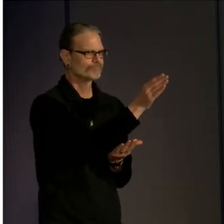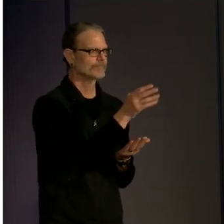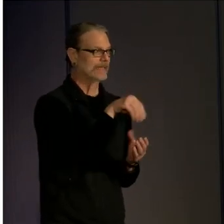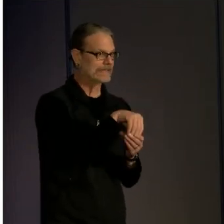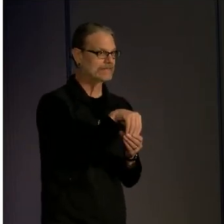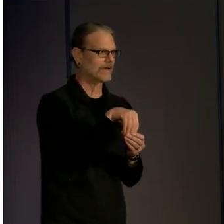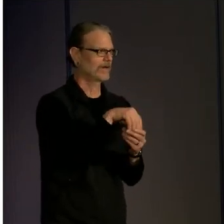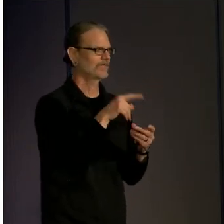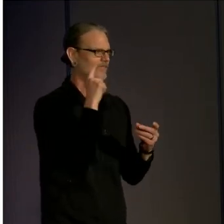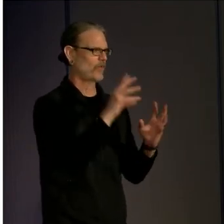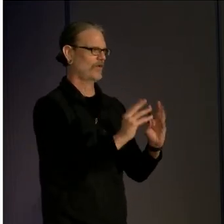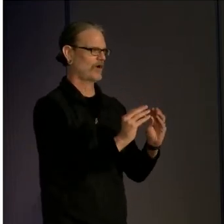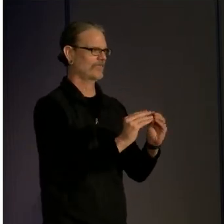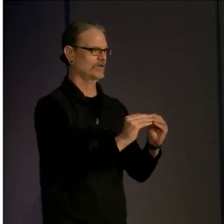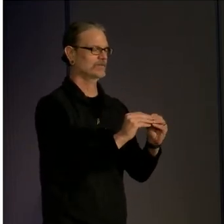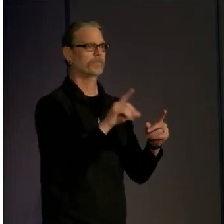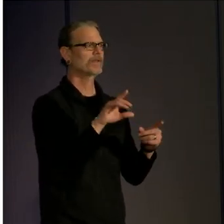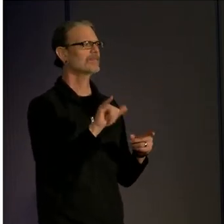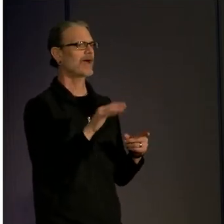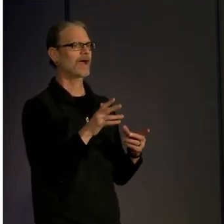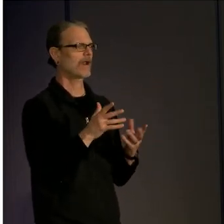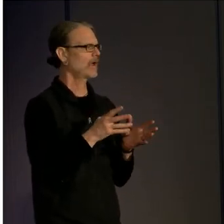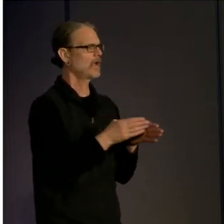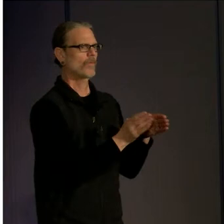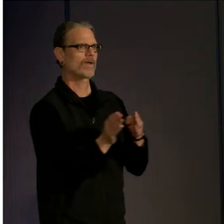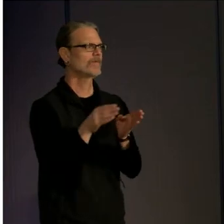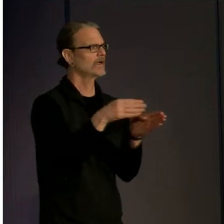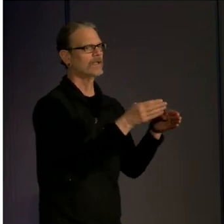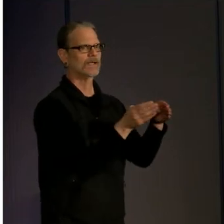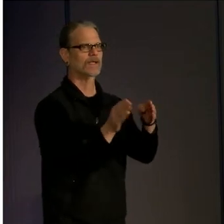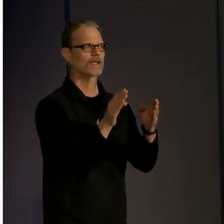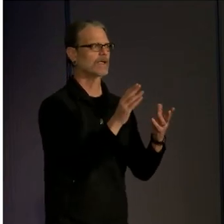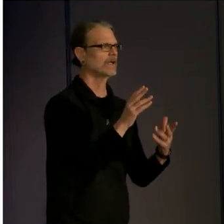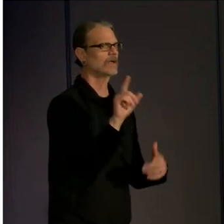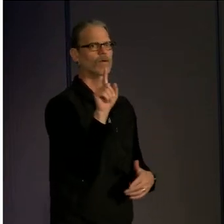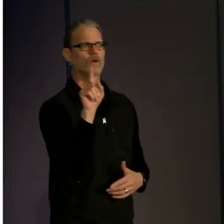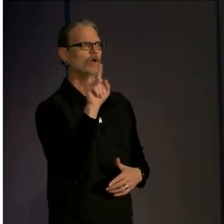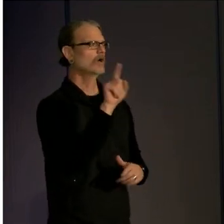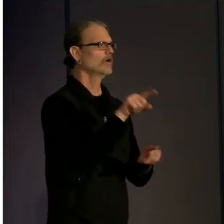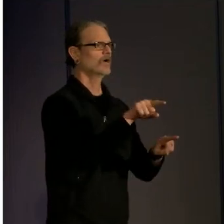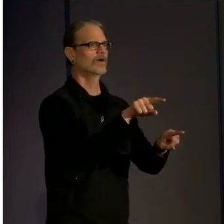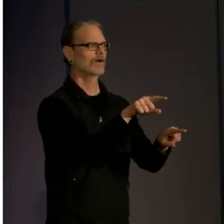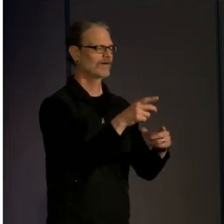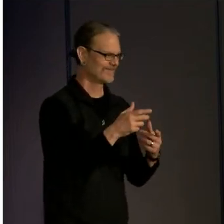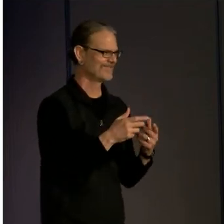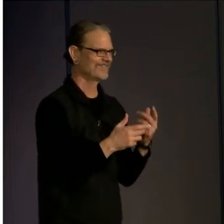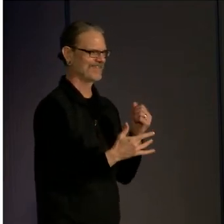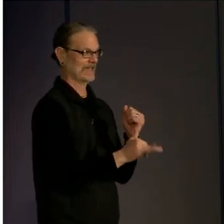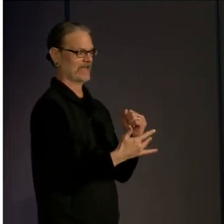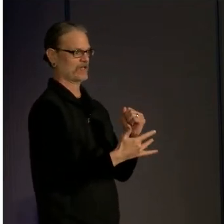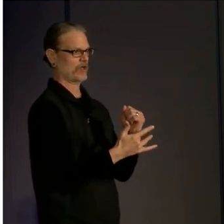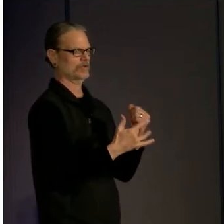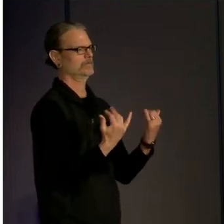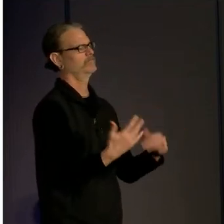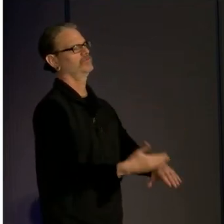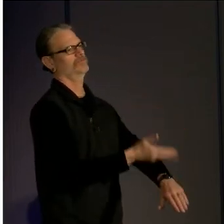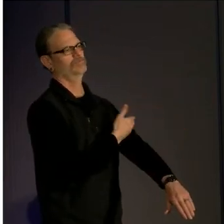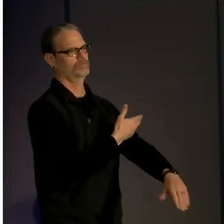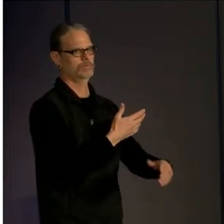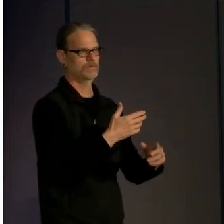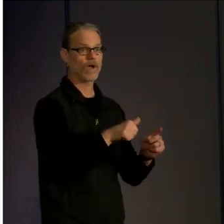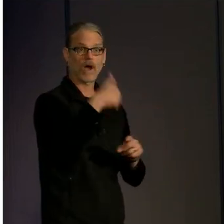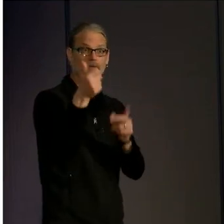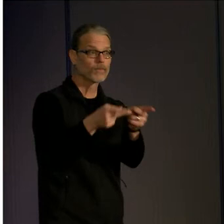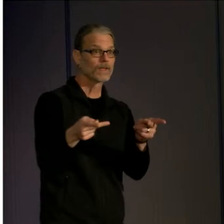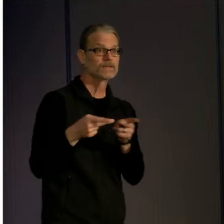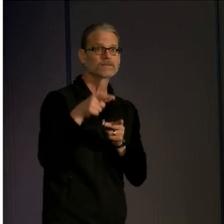of the wayfinding technology and the discussions around wayfinding, that's not stuff that you'll necessarily find anywhere else